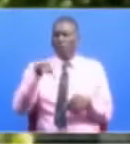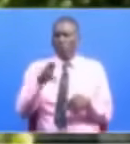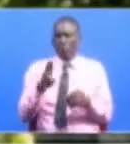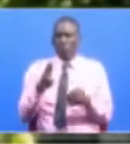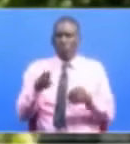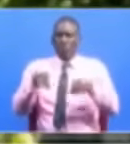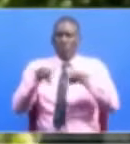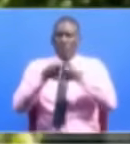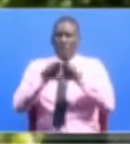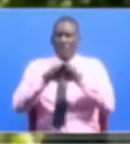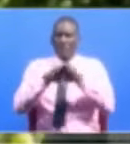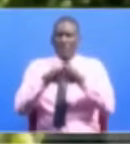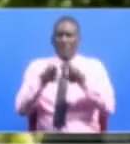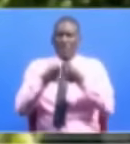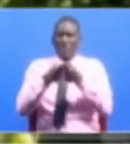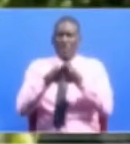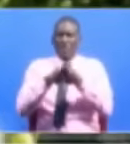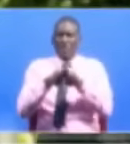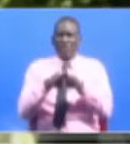the capacity of